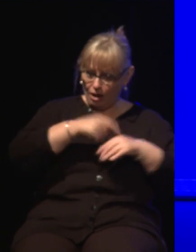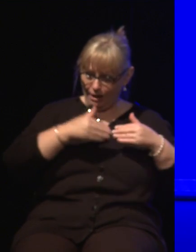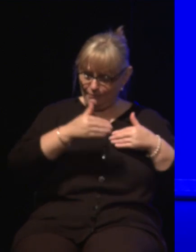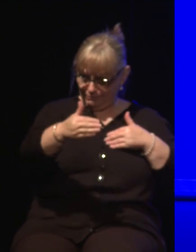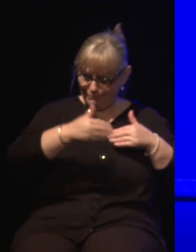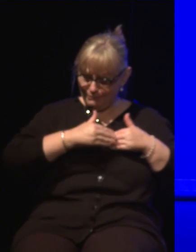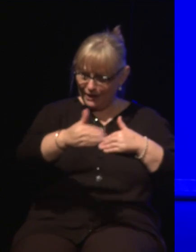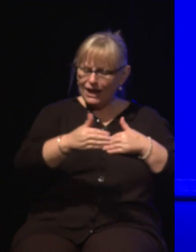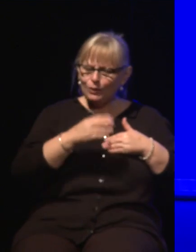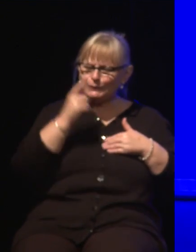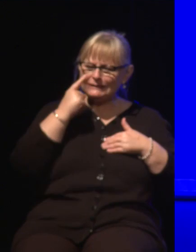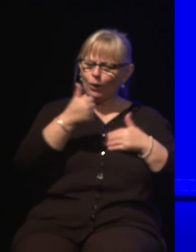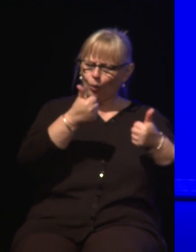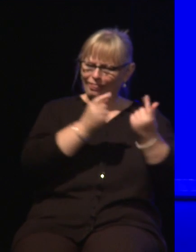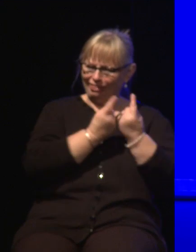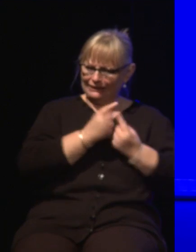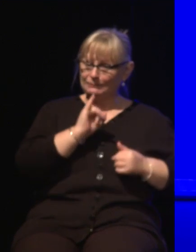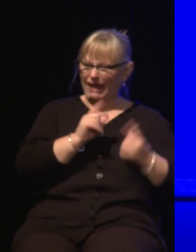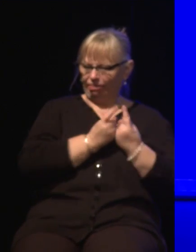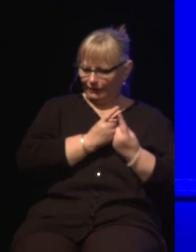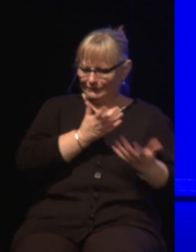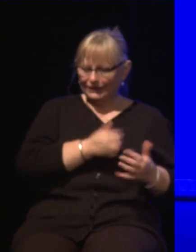there's some good news and there's some bad news. First, the bad news.